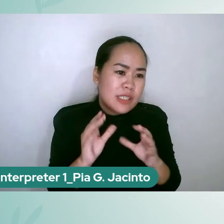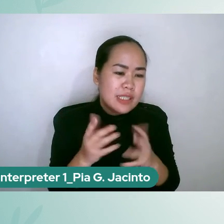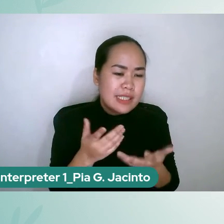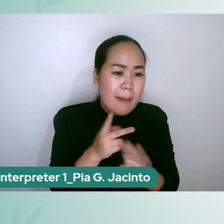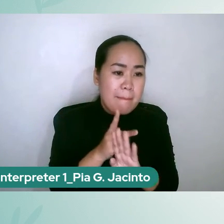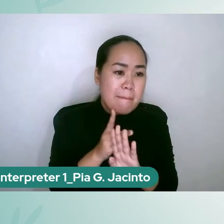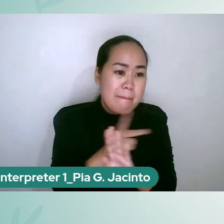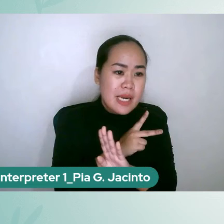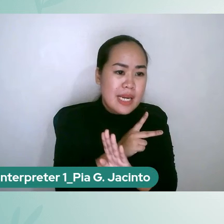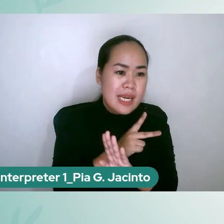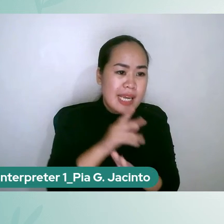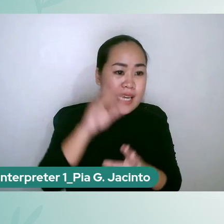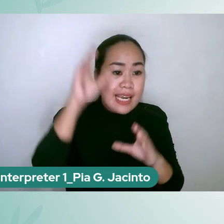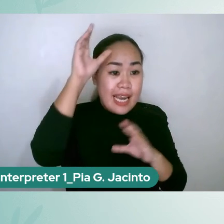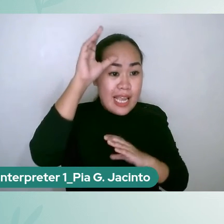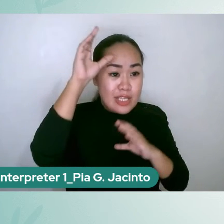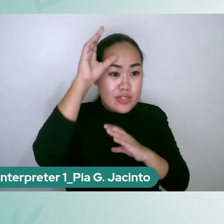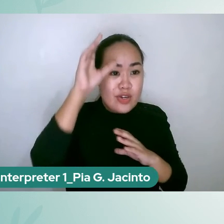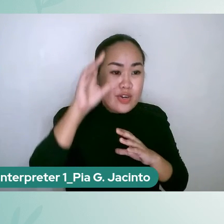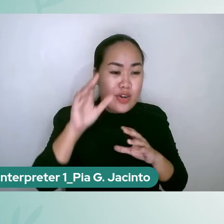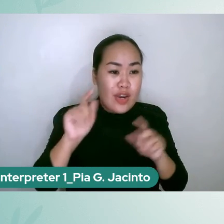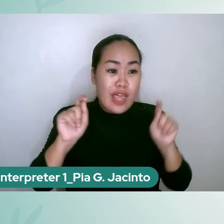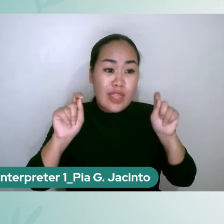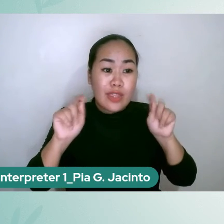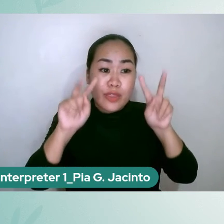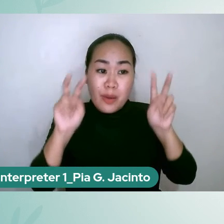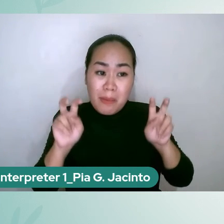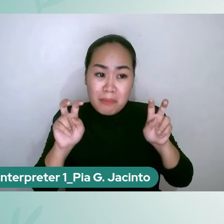terminology can be